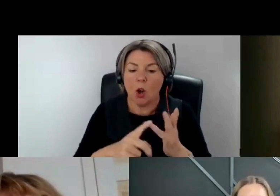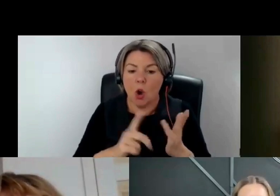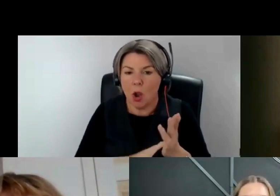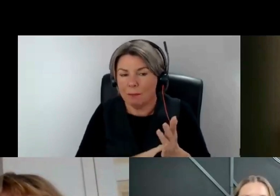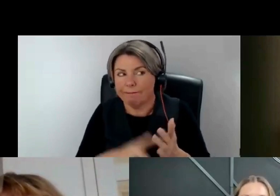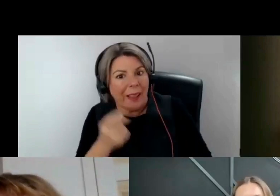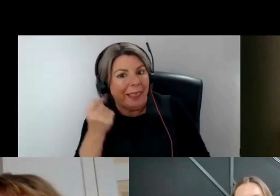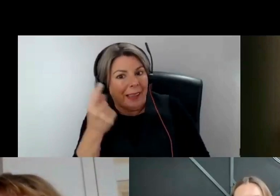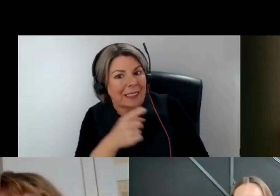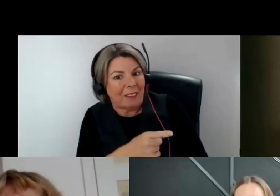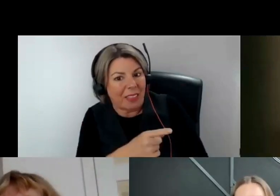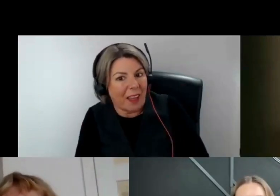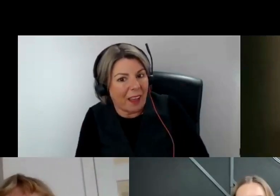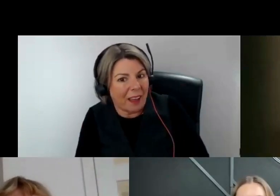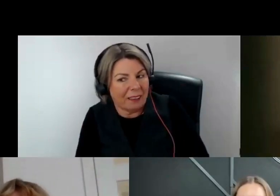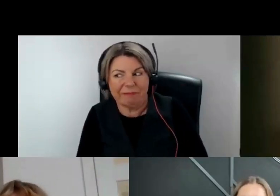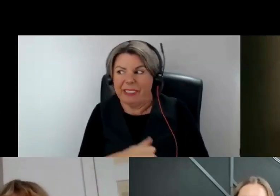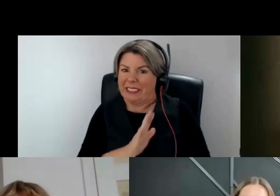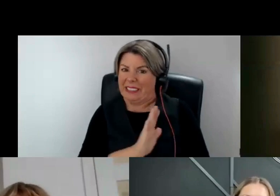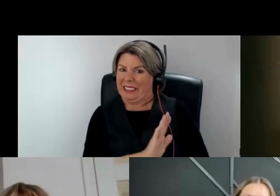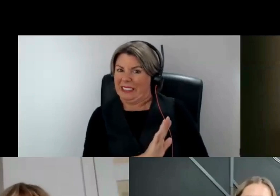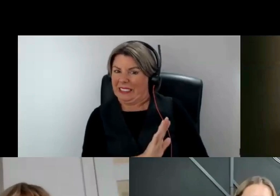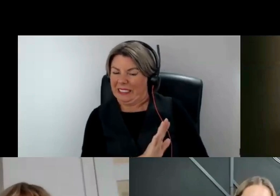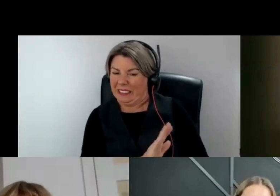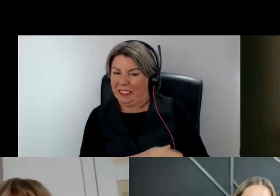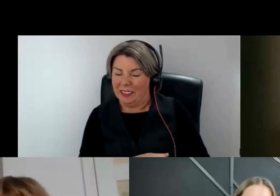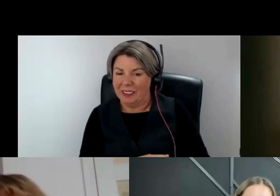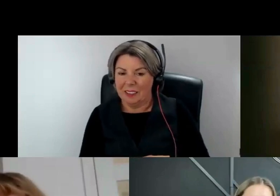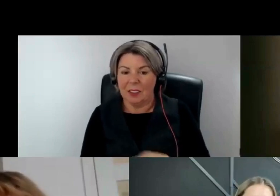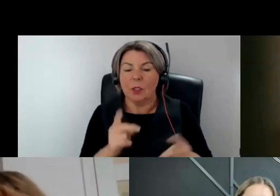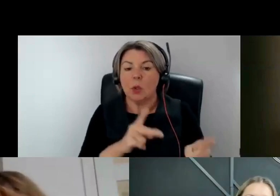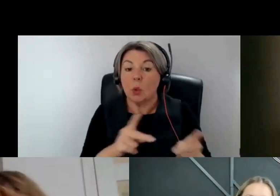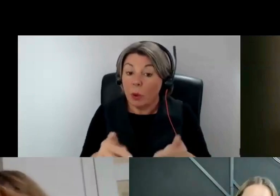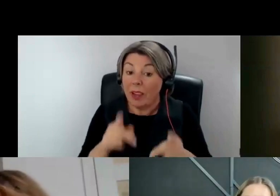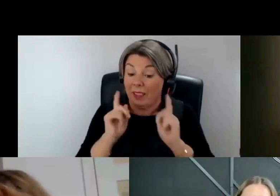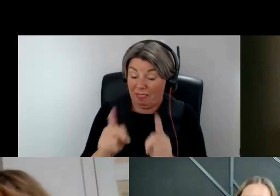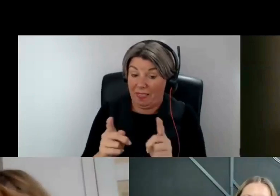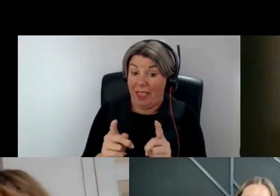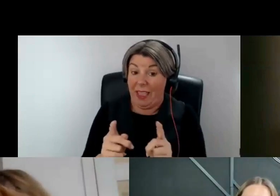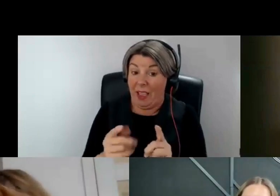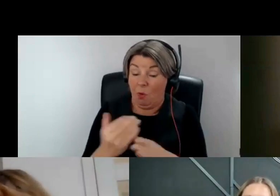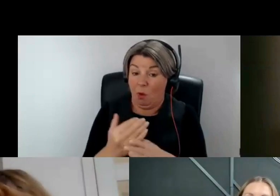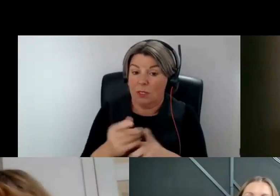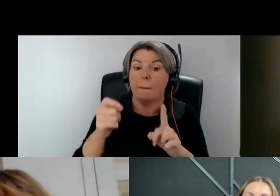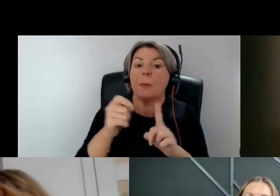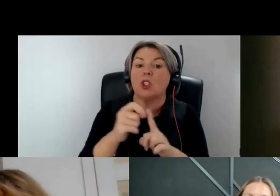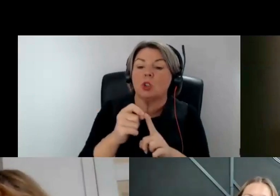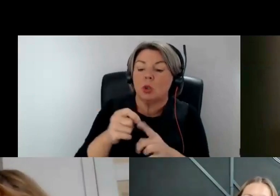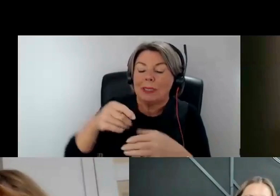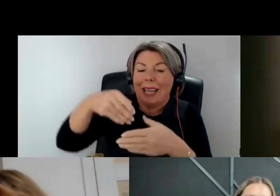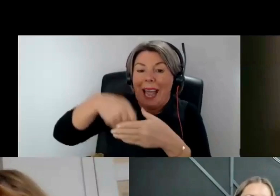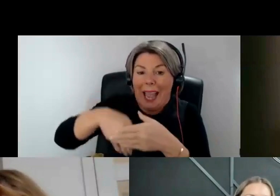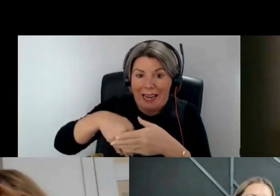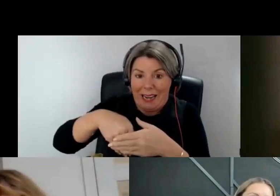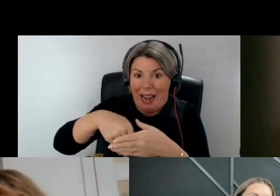the idea of it, and so they're put off by it. But the way it works is that the progesterone is within the actual Mirena coil, and